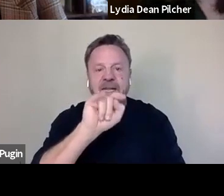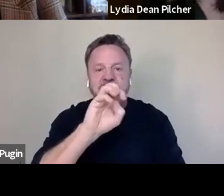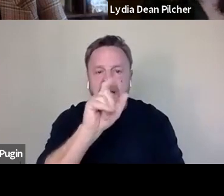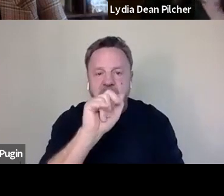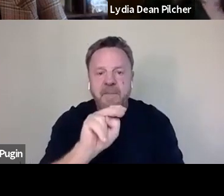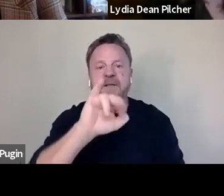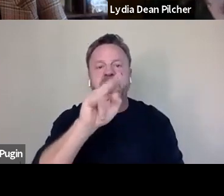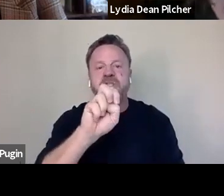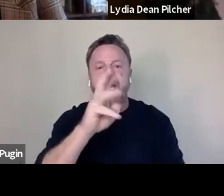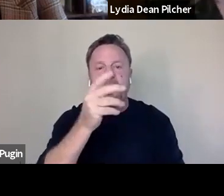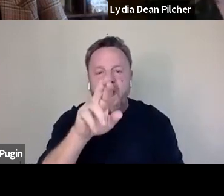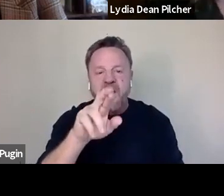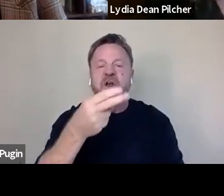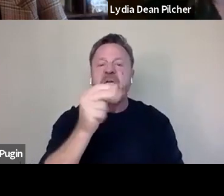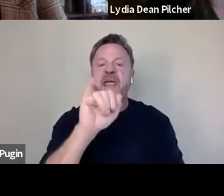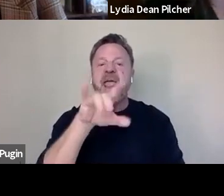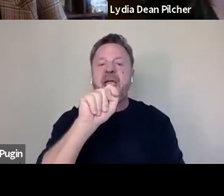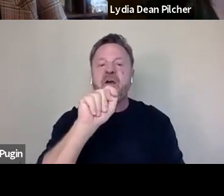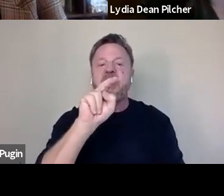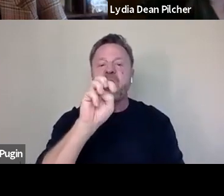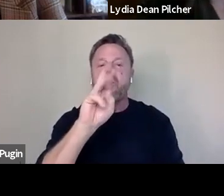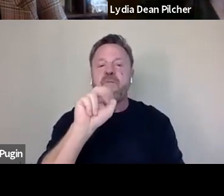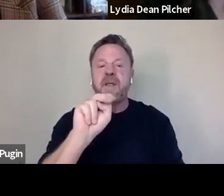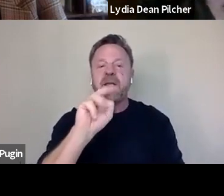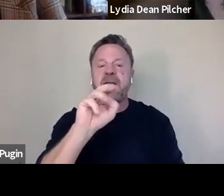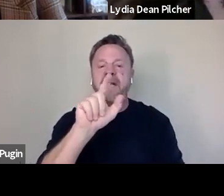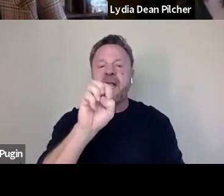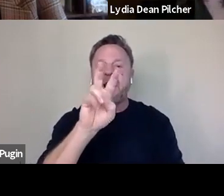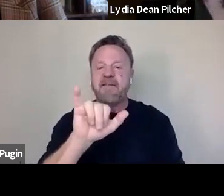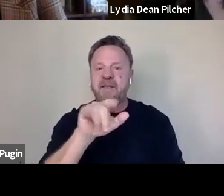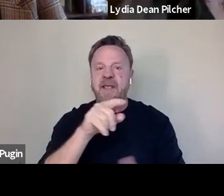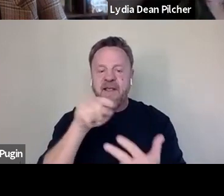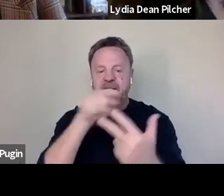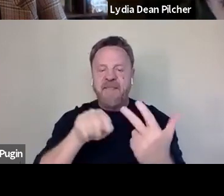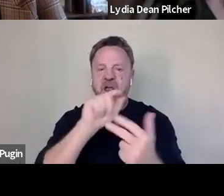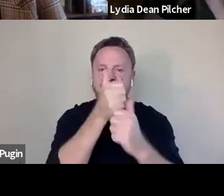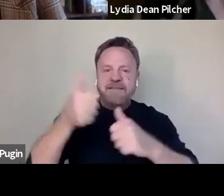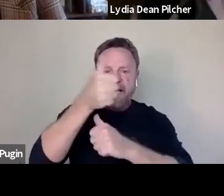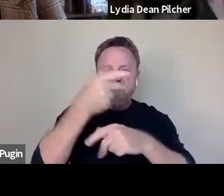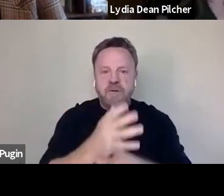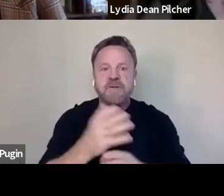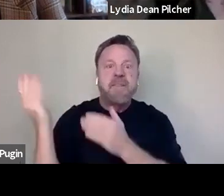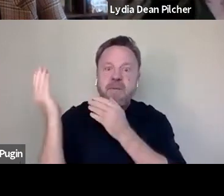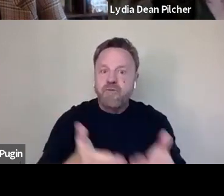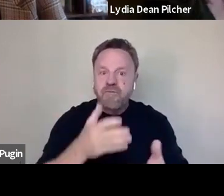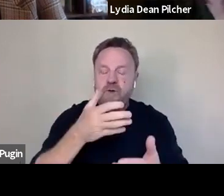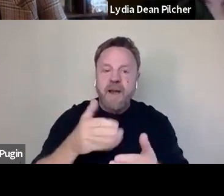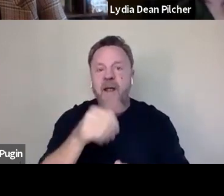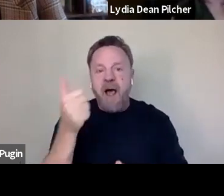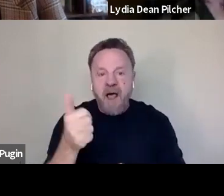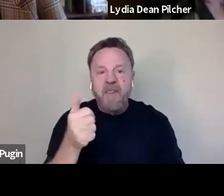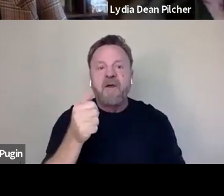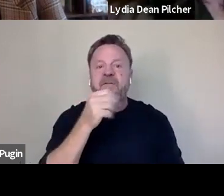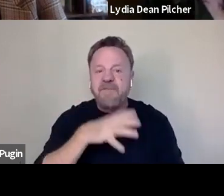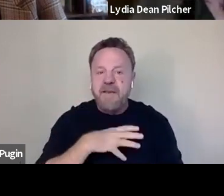and Harriet Newman Levy, who's a Broadway producer, are executive producers, and they brought other Broadway producers who are female